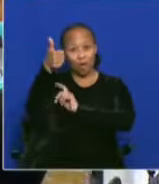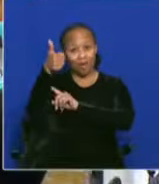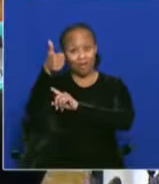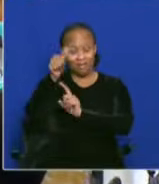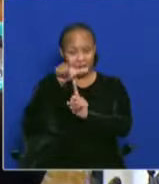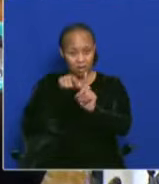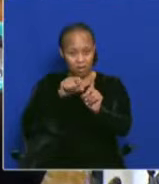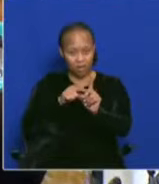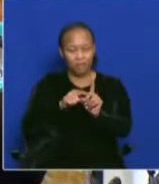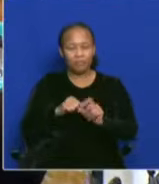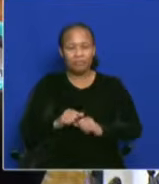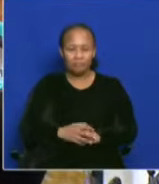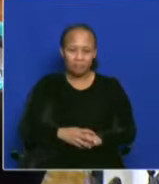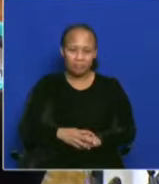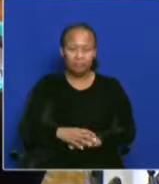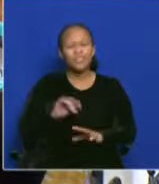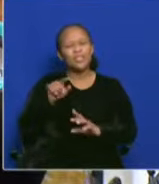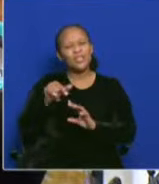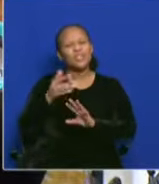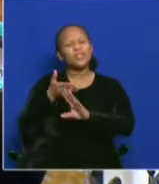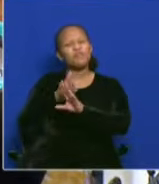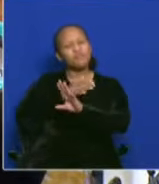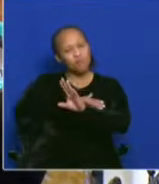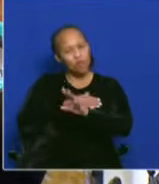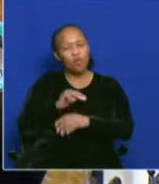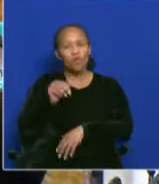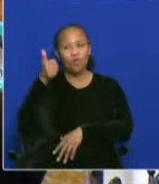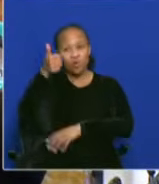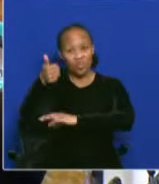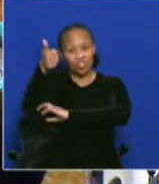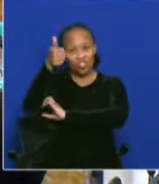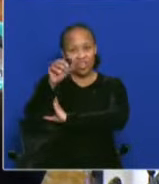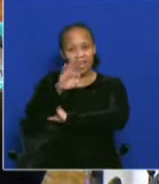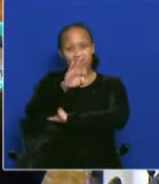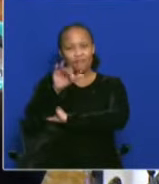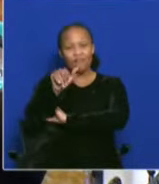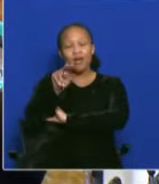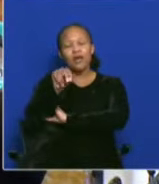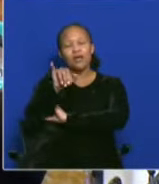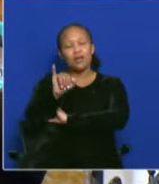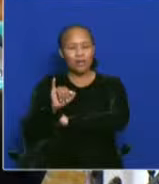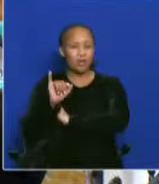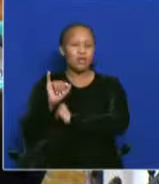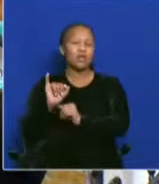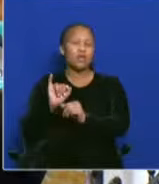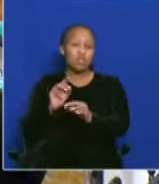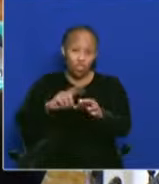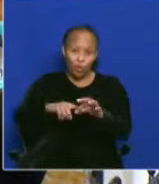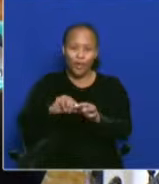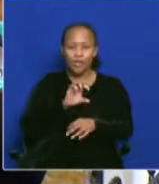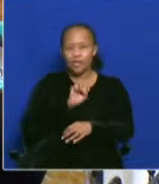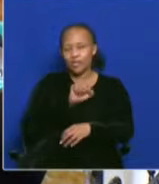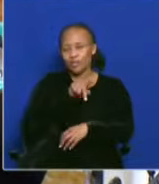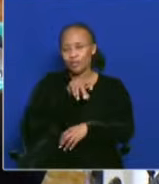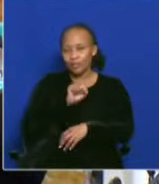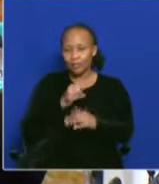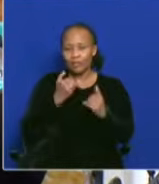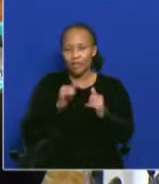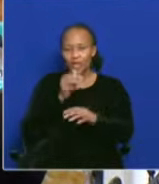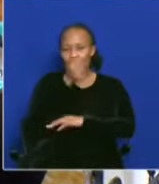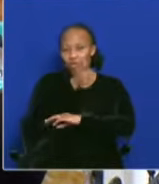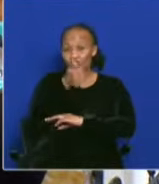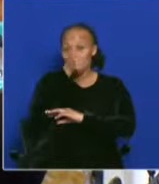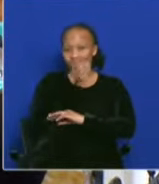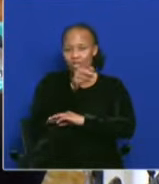before General Fani was in the SAPS, and General Ritt. We looked at it a little bit earlier. If we could just get the